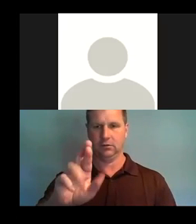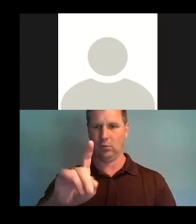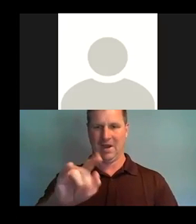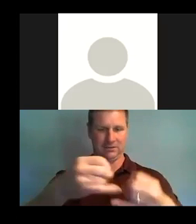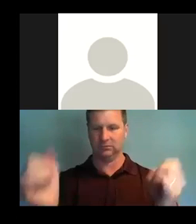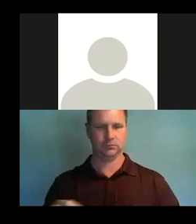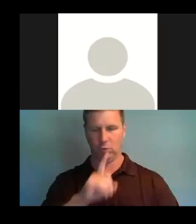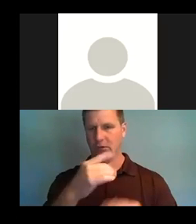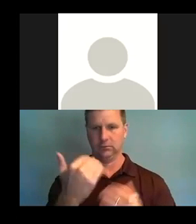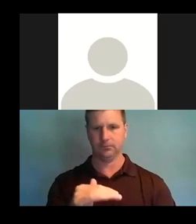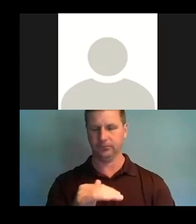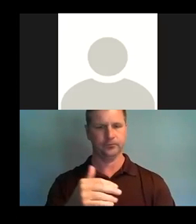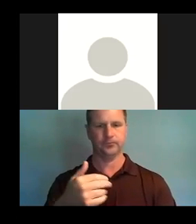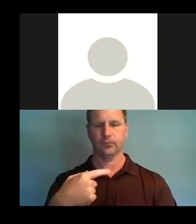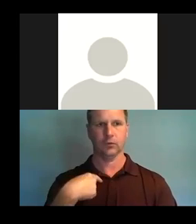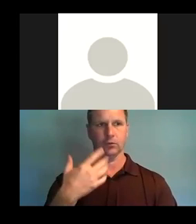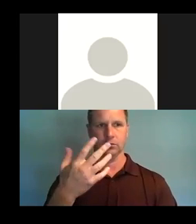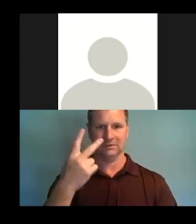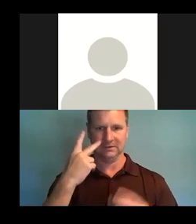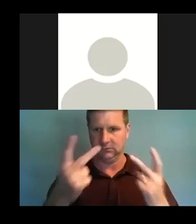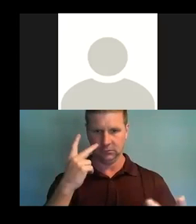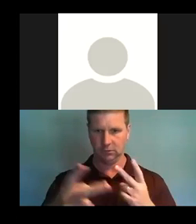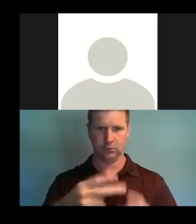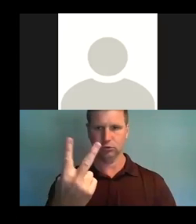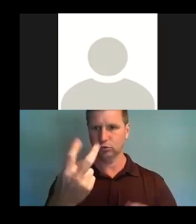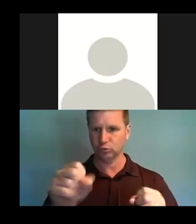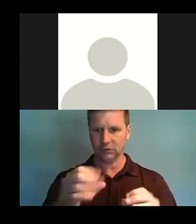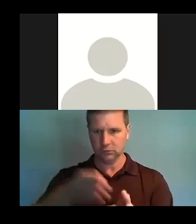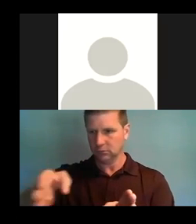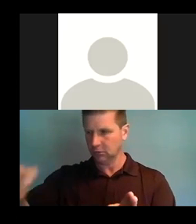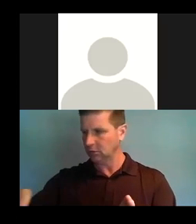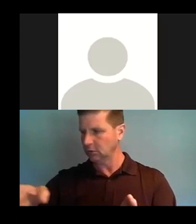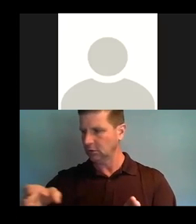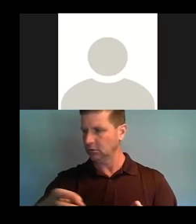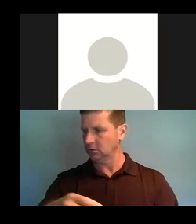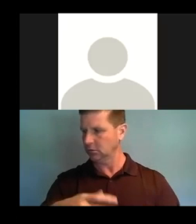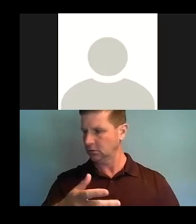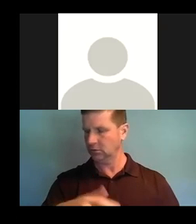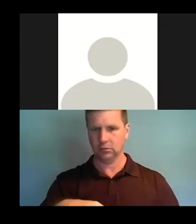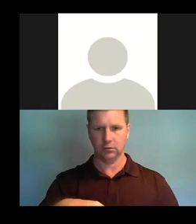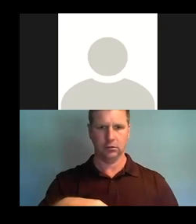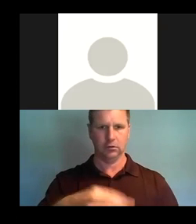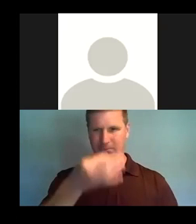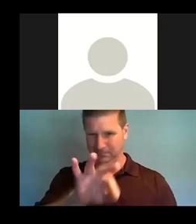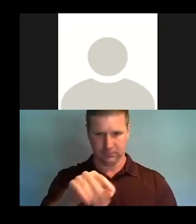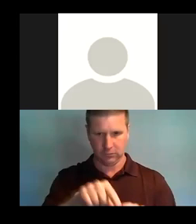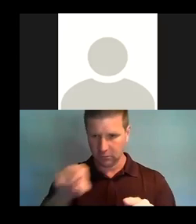restrictive. And we're finding that folks are, two streets away, a block and a half away,